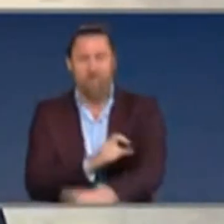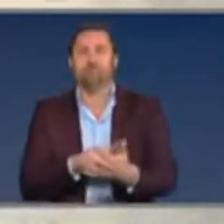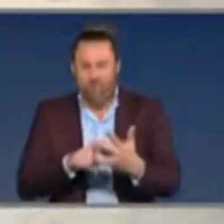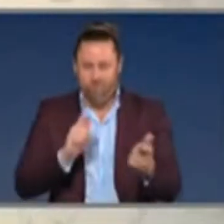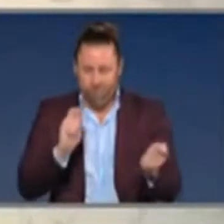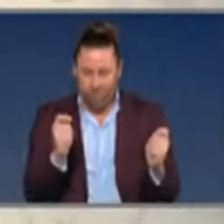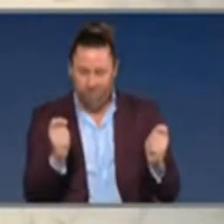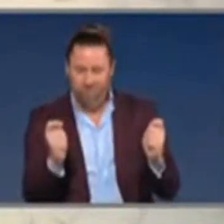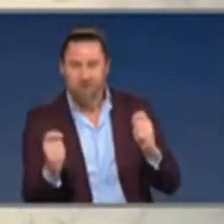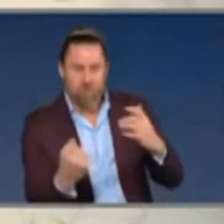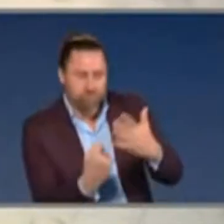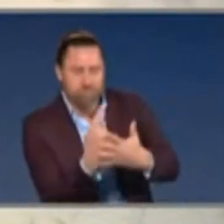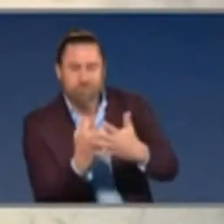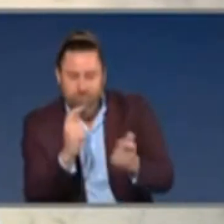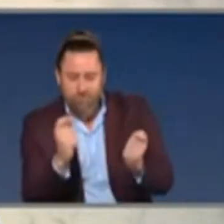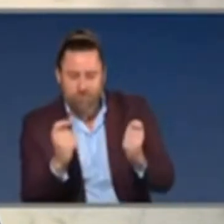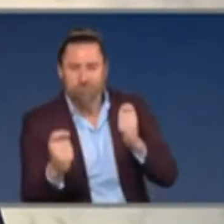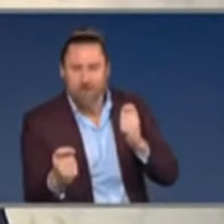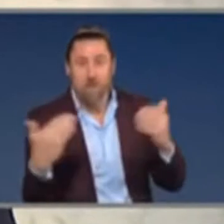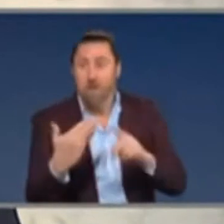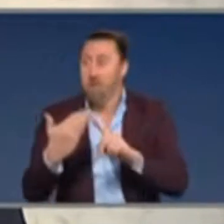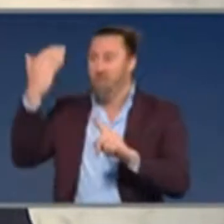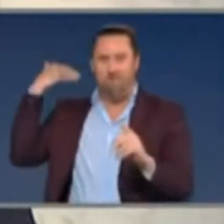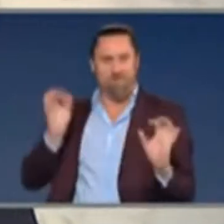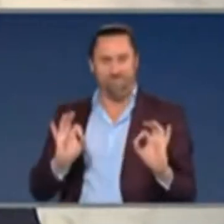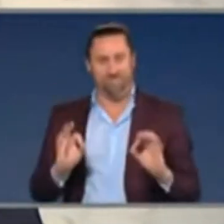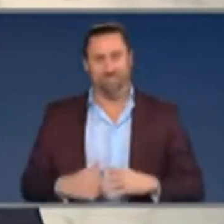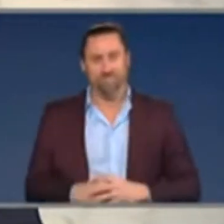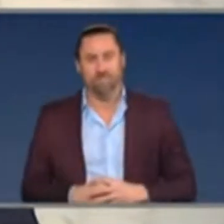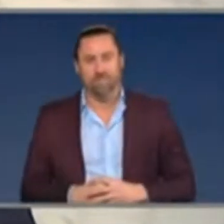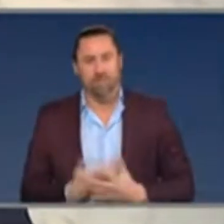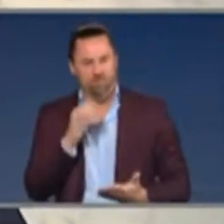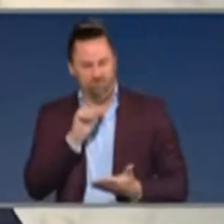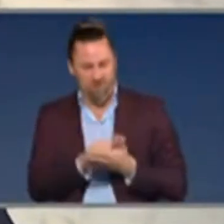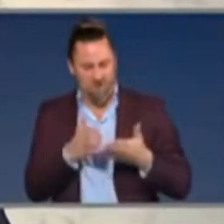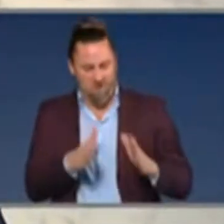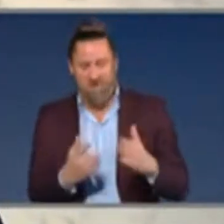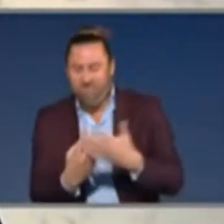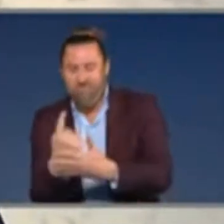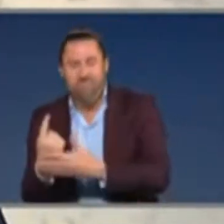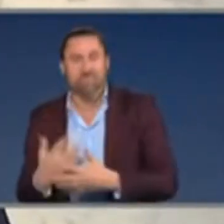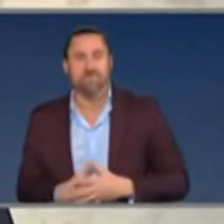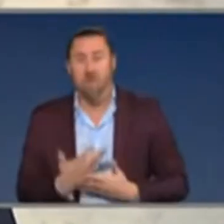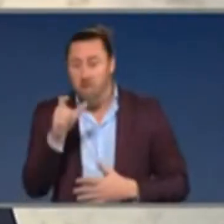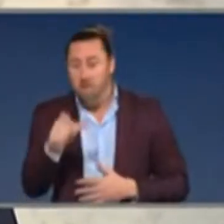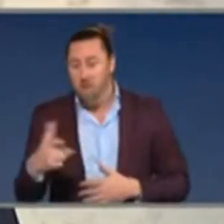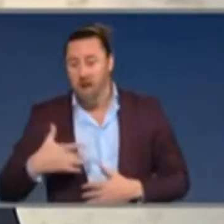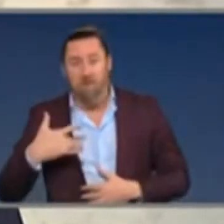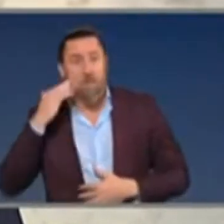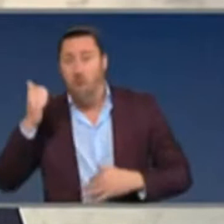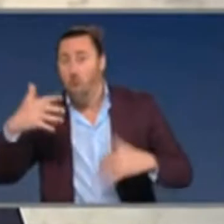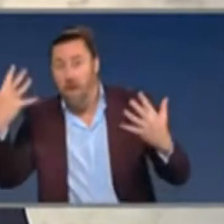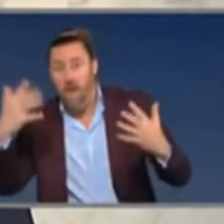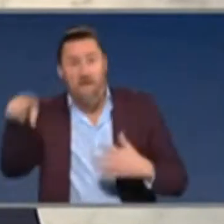now be done in a way that is very different. It means a person living in Gladwich or living